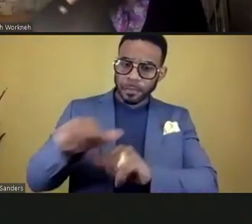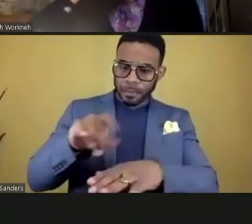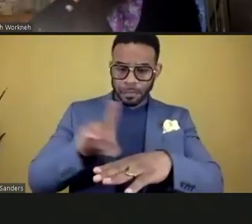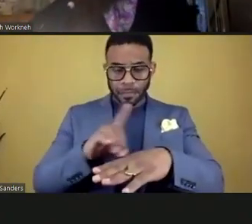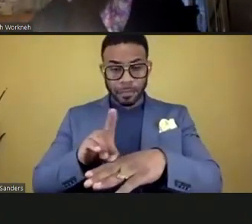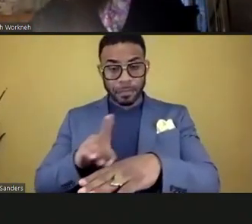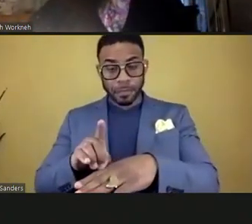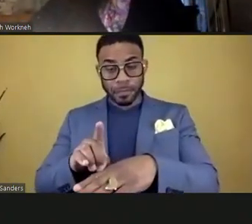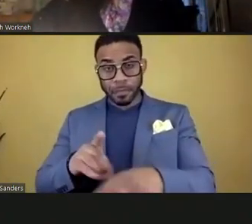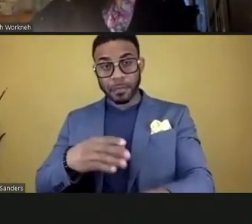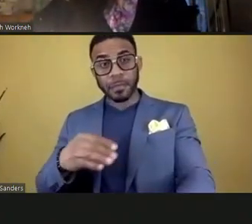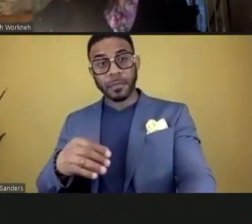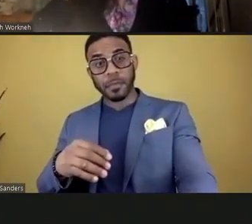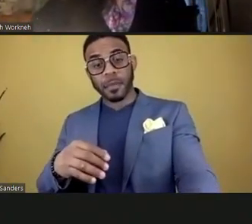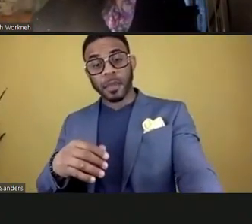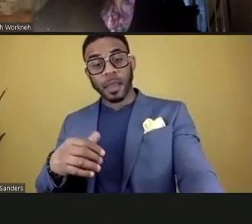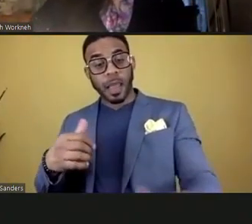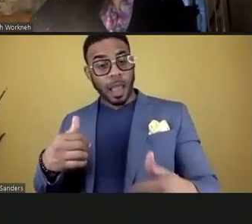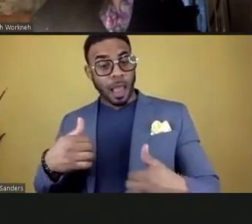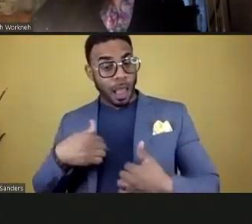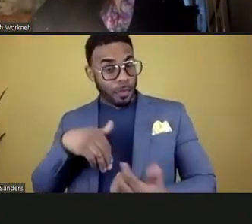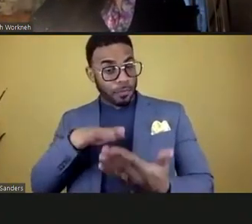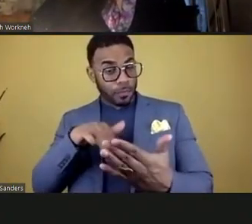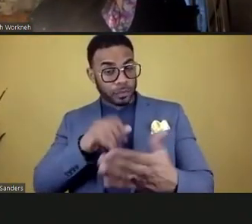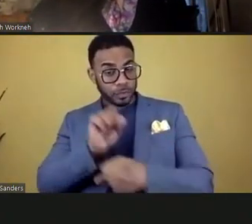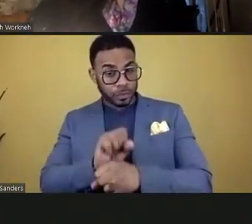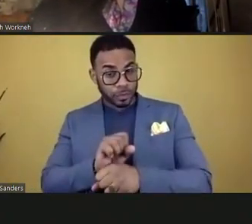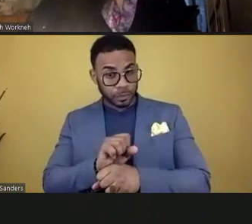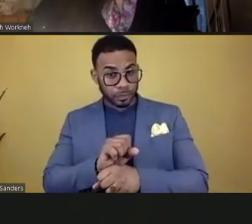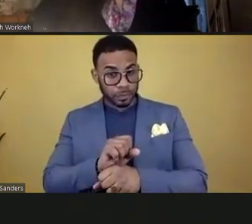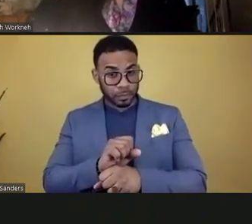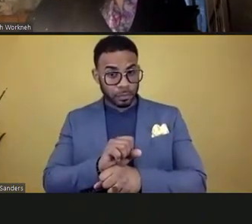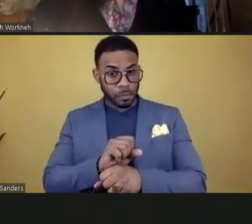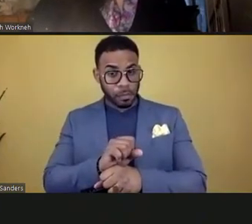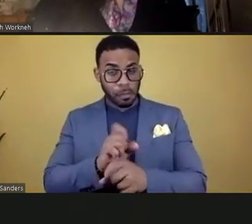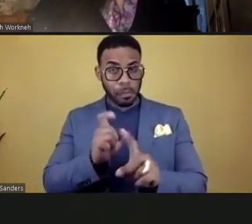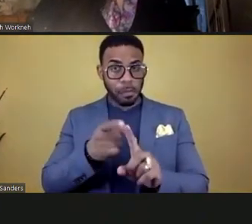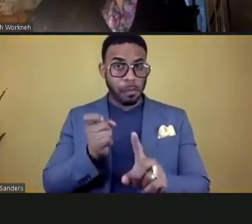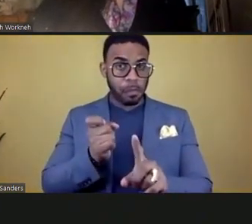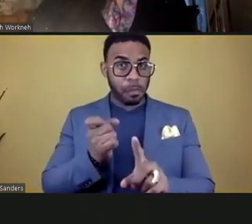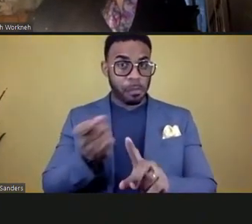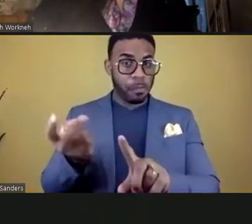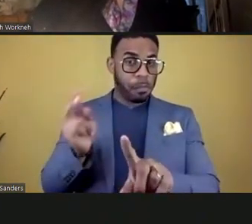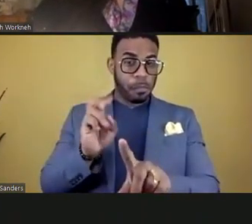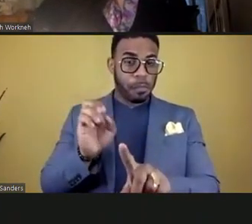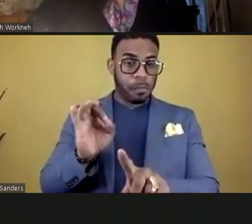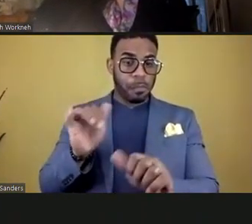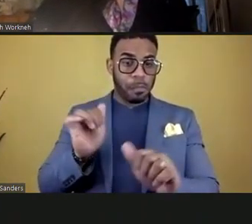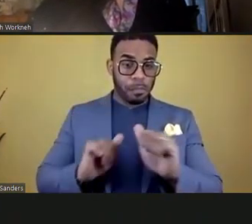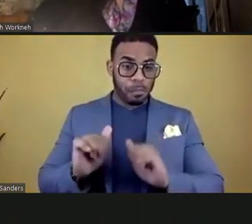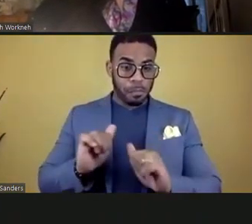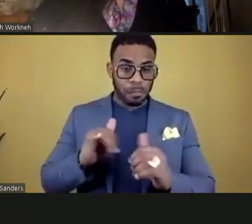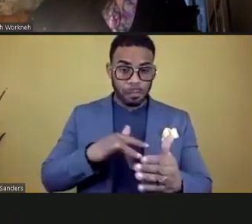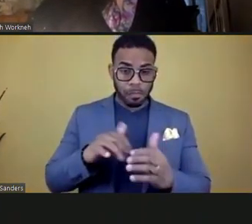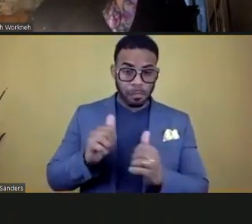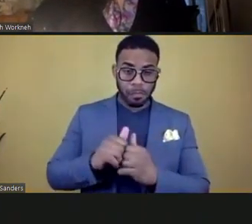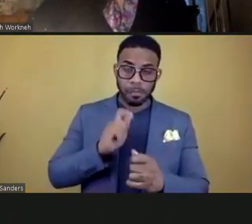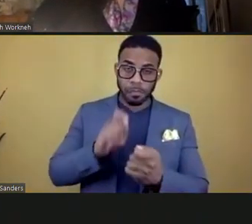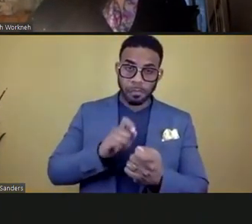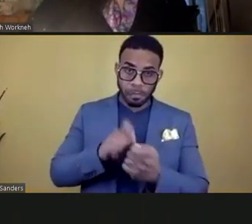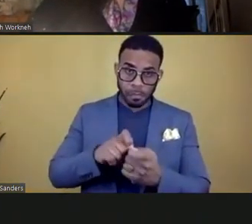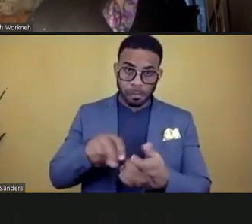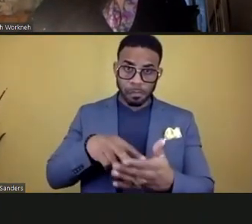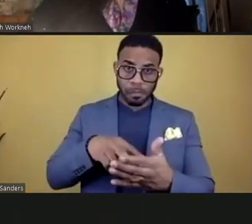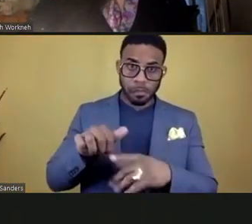interdisciplinarity. I've approached this work from the perspective of performance studies with specifically a